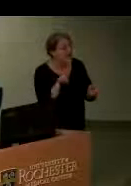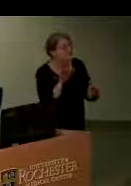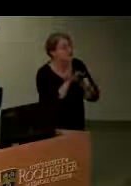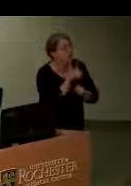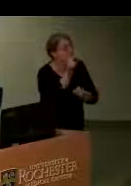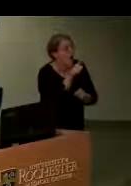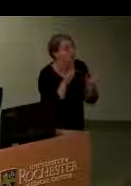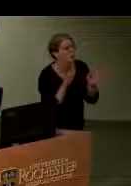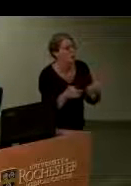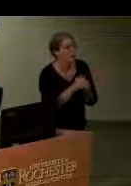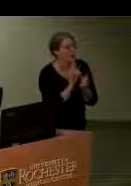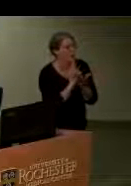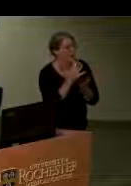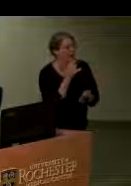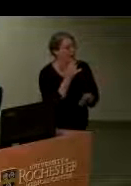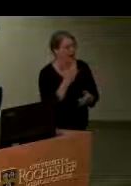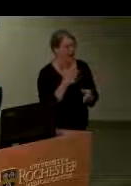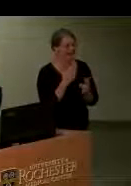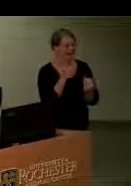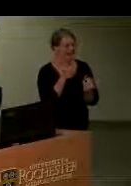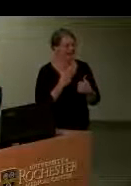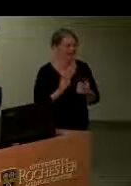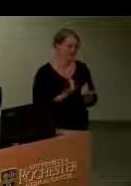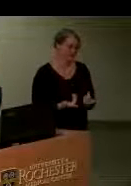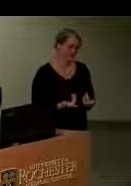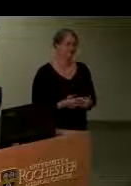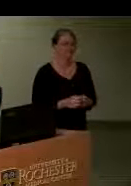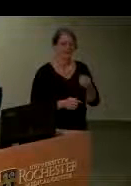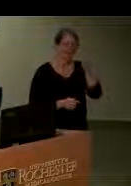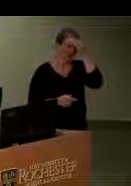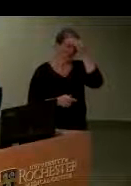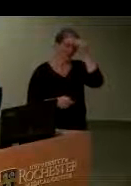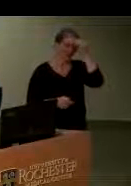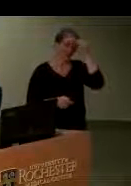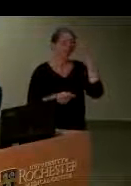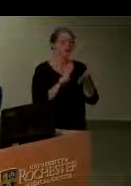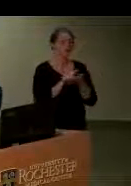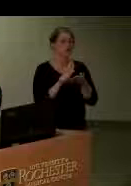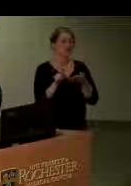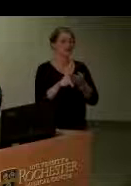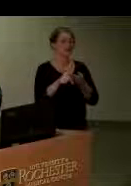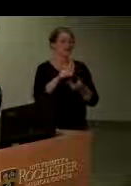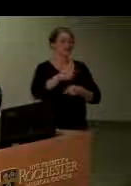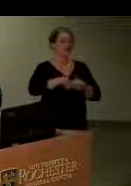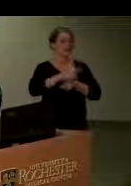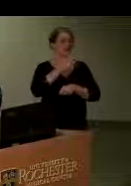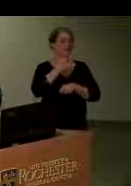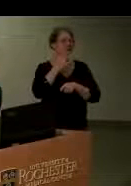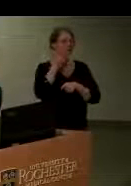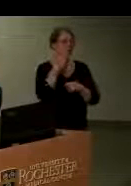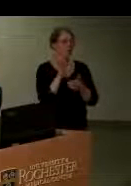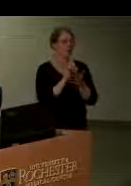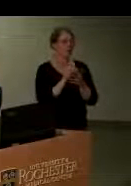with turquoise and laughed at me and then took it out like a week later. I don't know where those